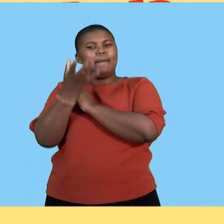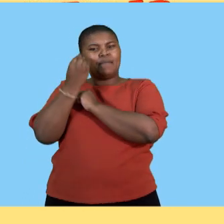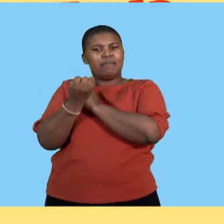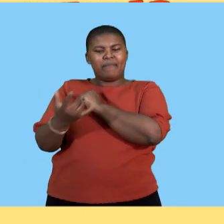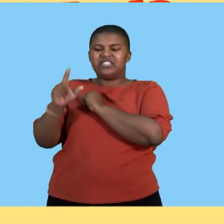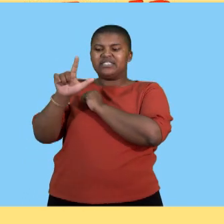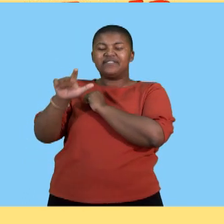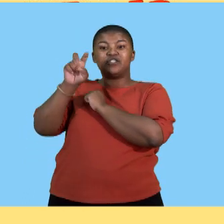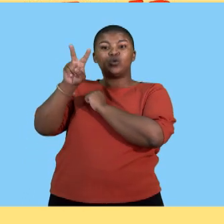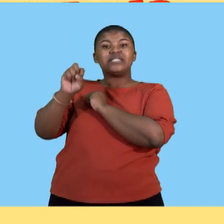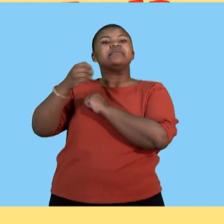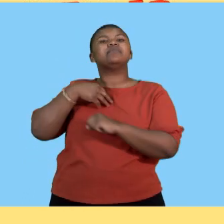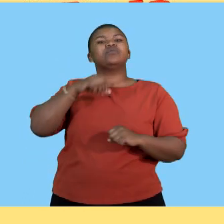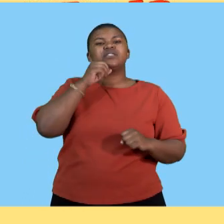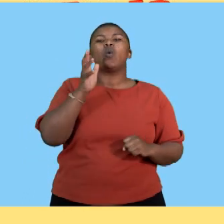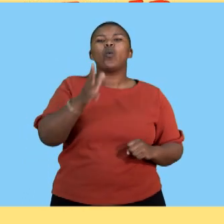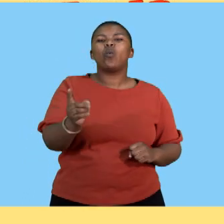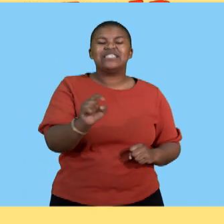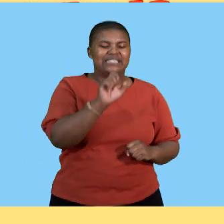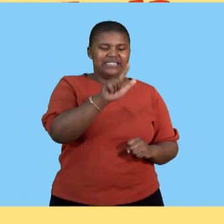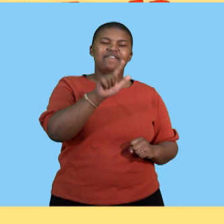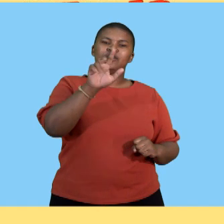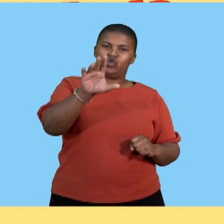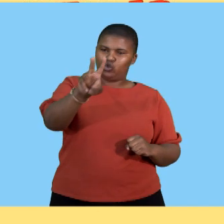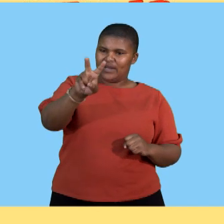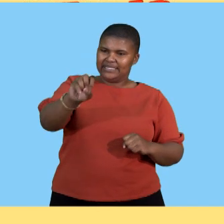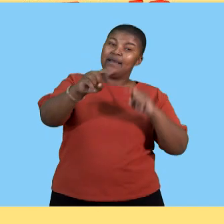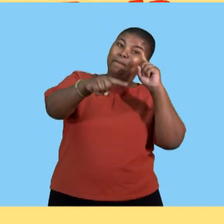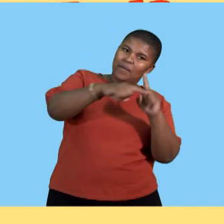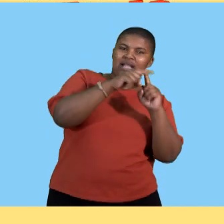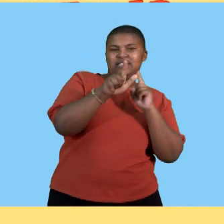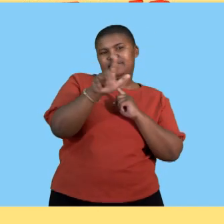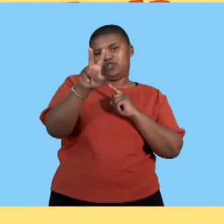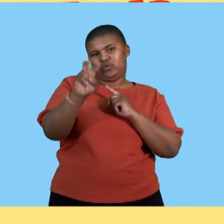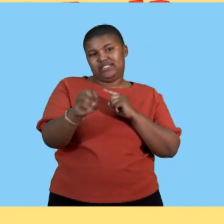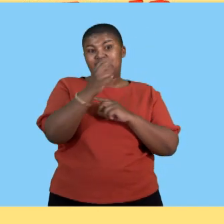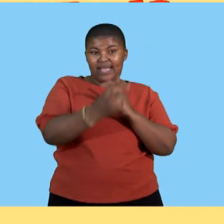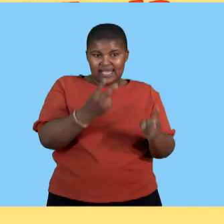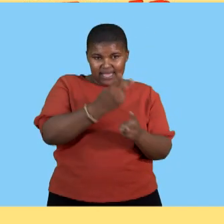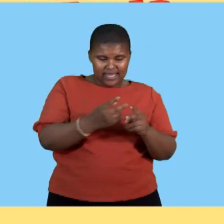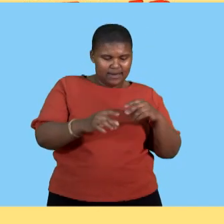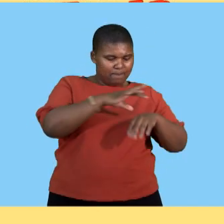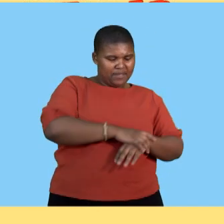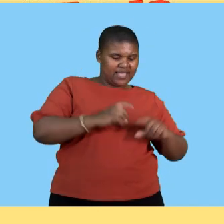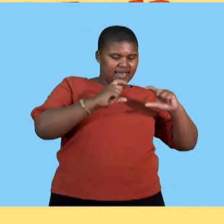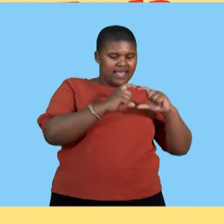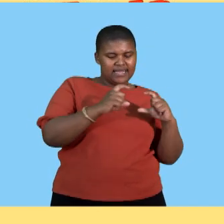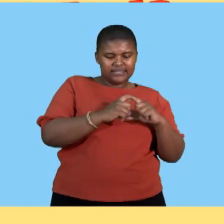me 720. So I'll come here and say plus 720. I'll also come to my medical aid and say